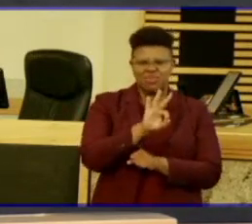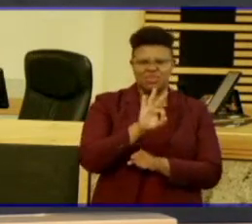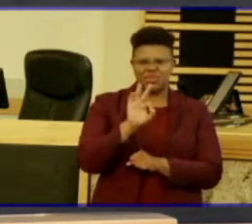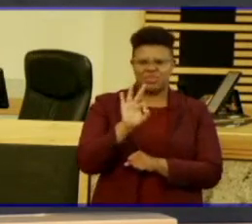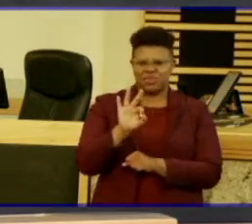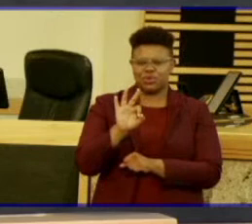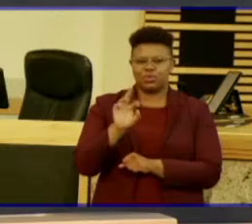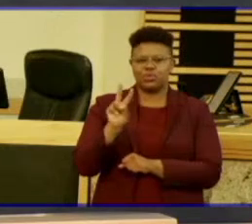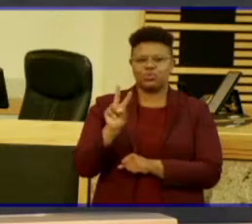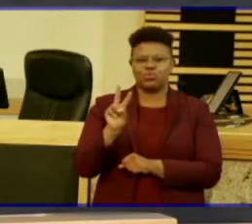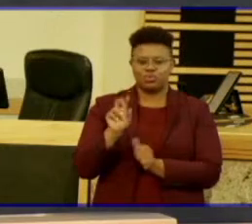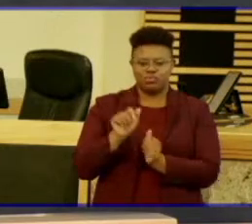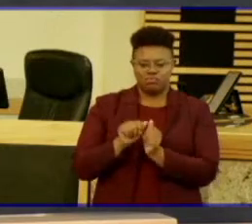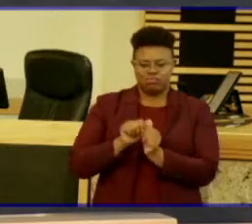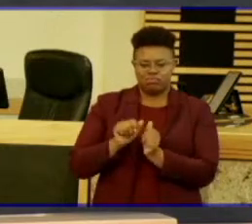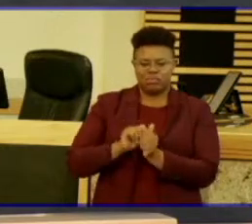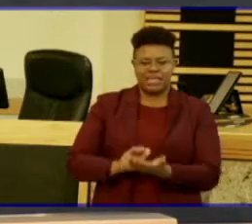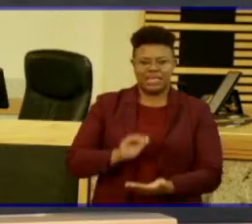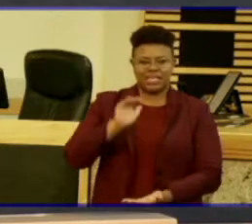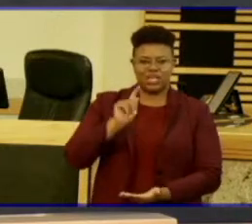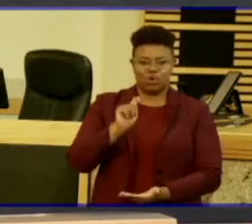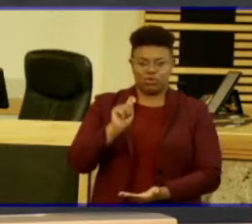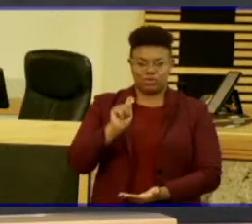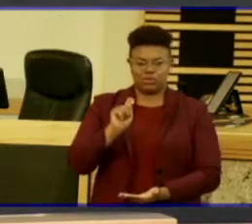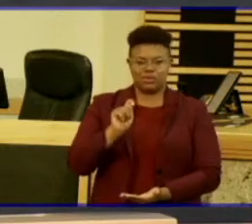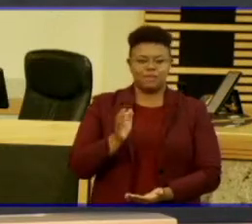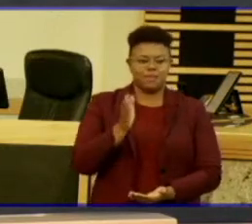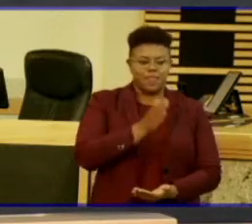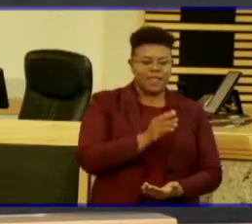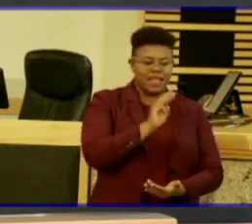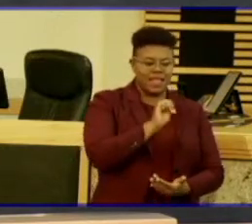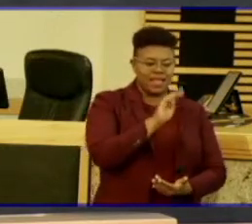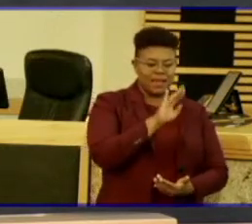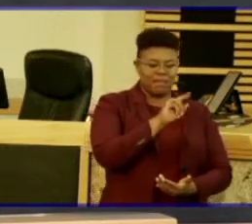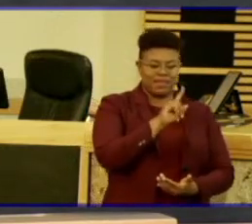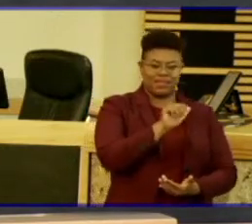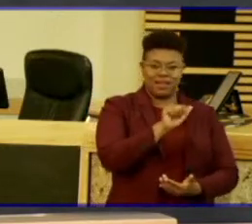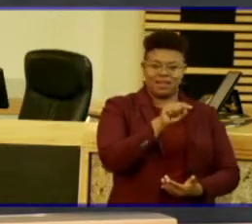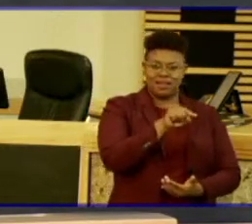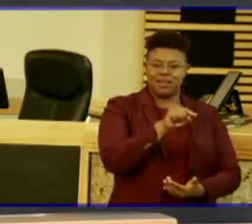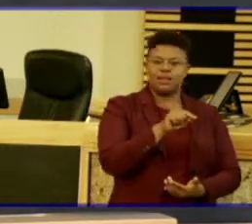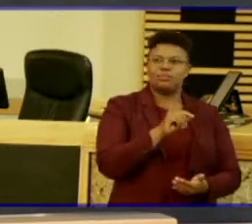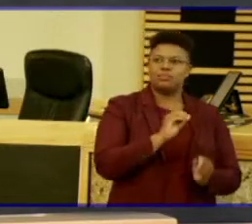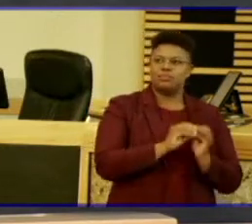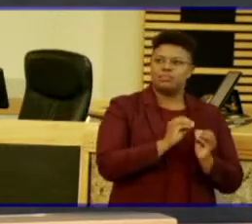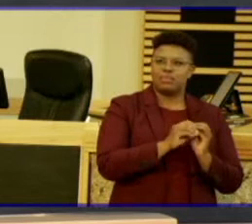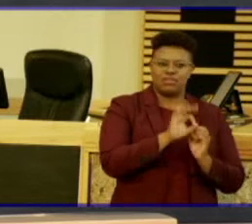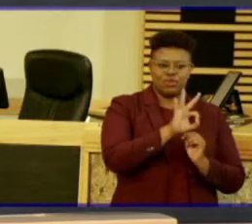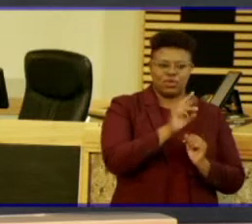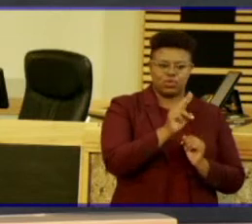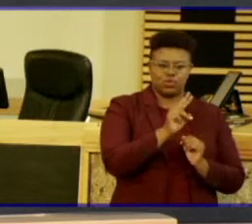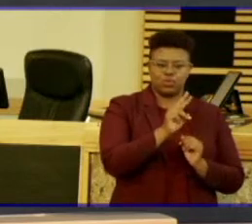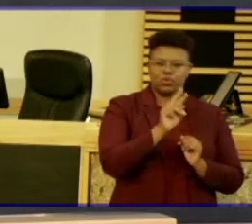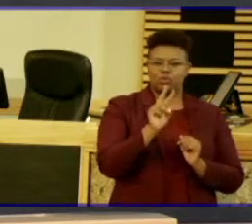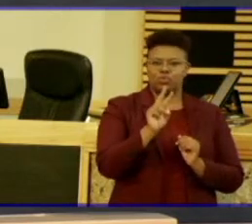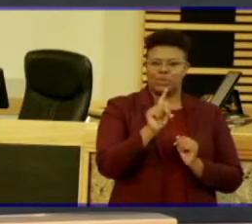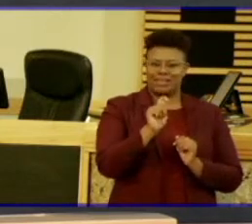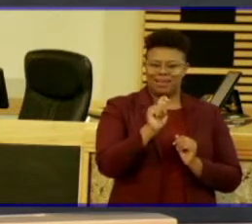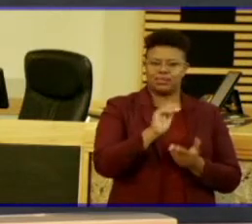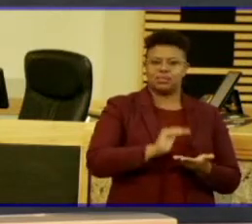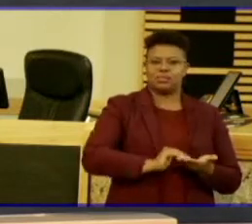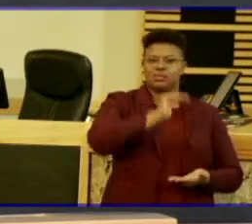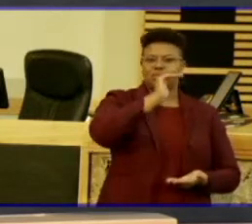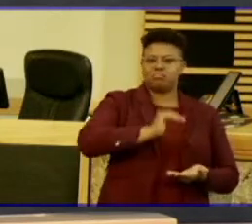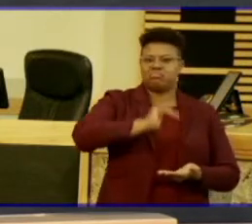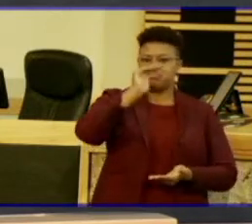332 tons of grain, while Mbizana processed 325 tons. Furthermore, with respect to grain